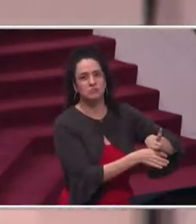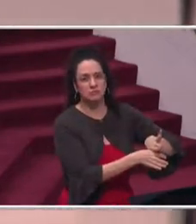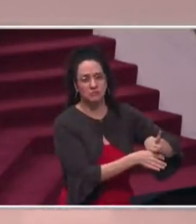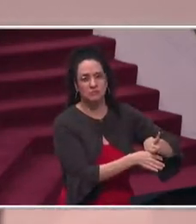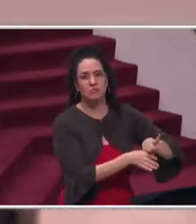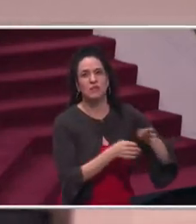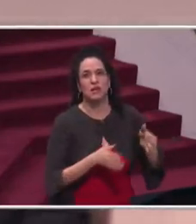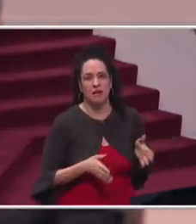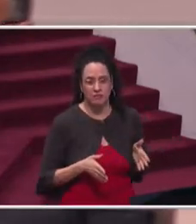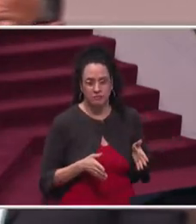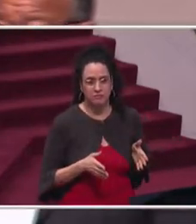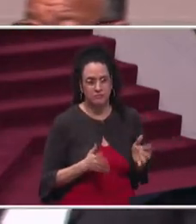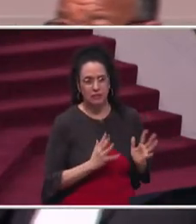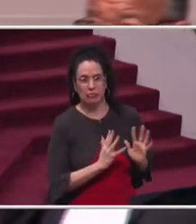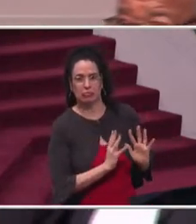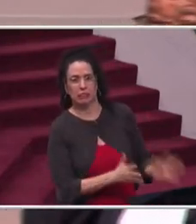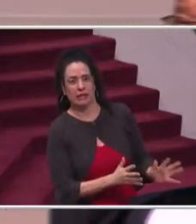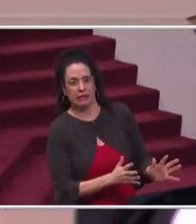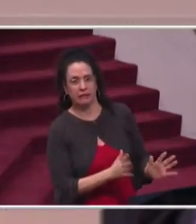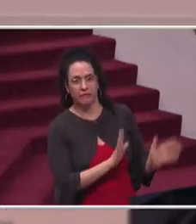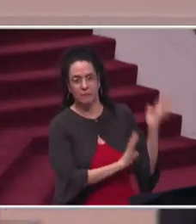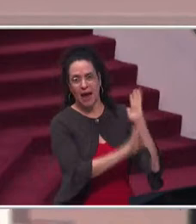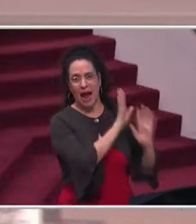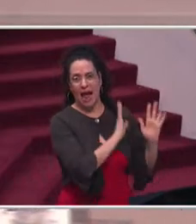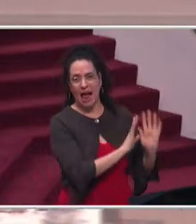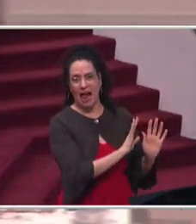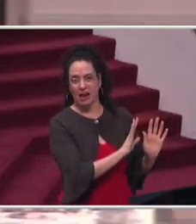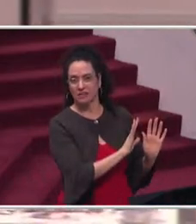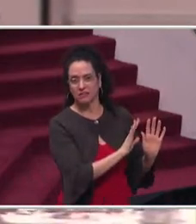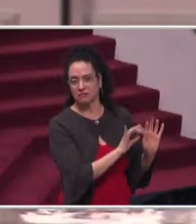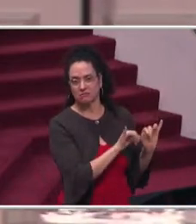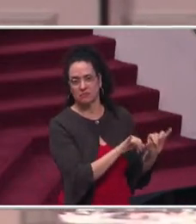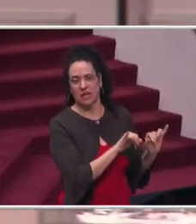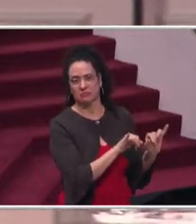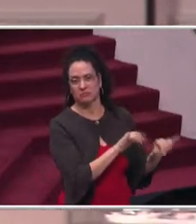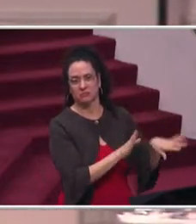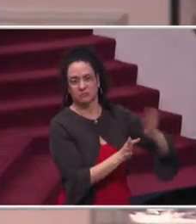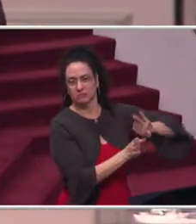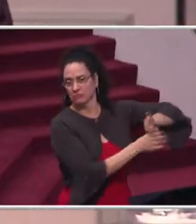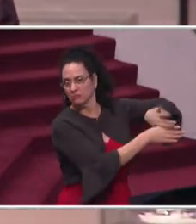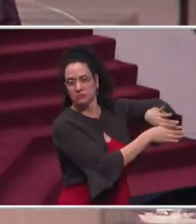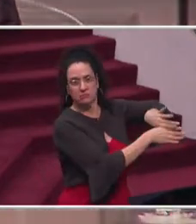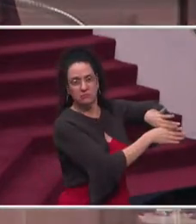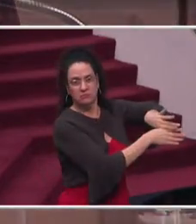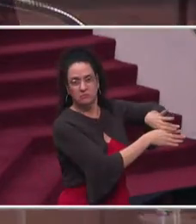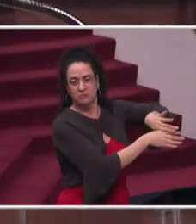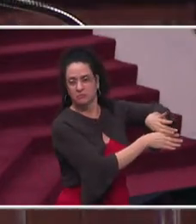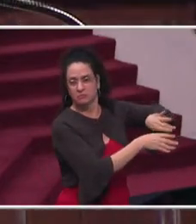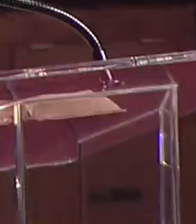Let the past be the past. Put it in the past.